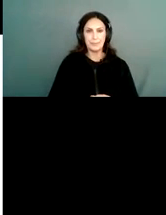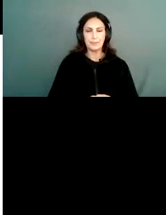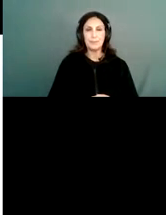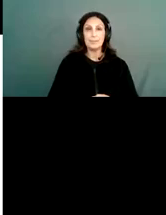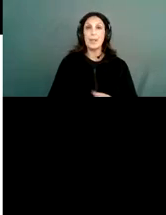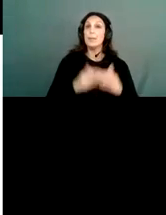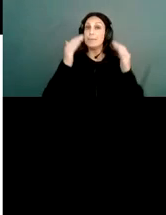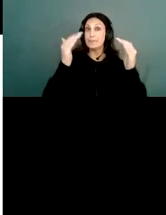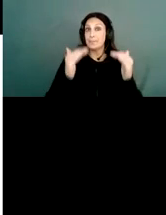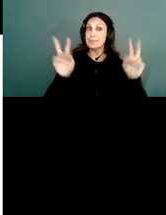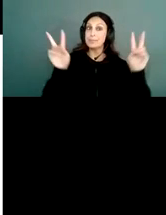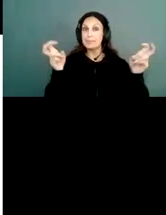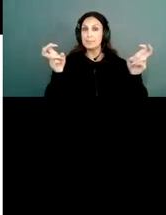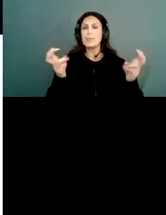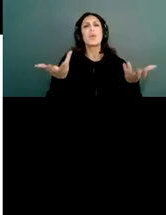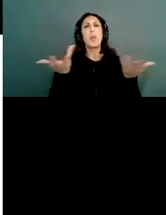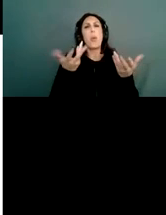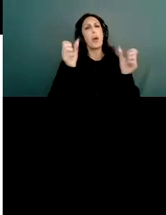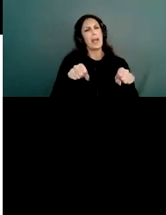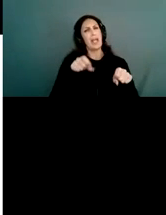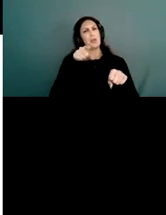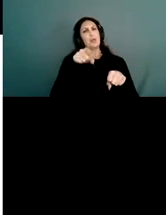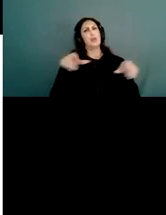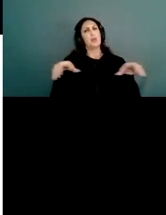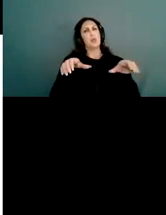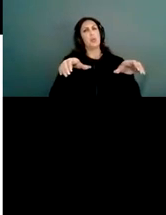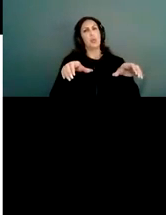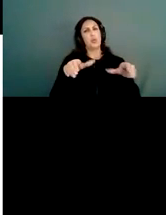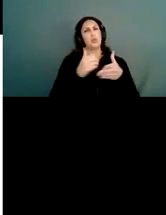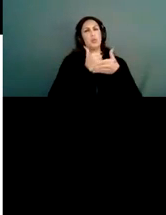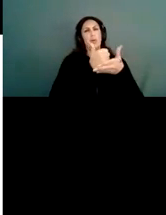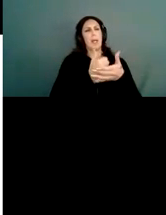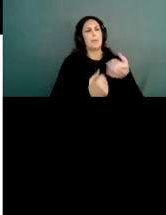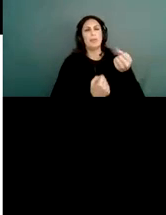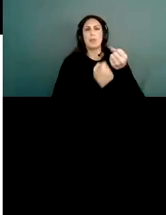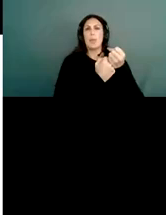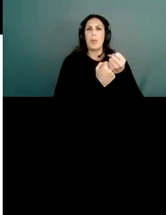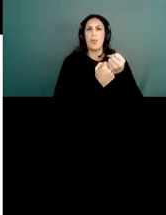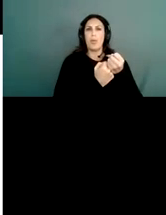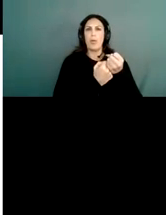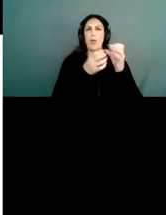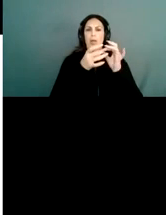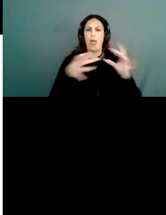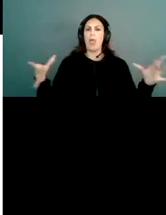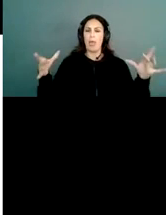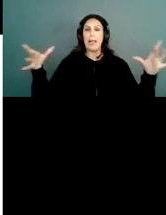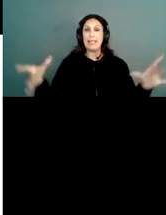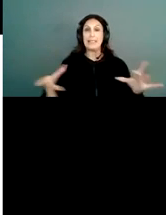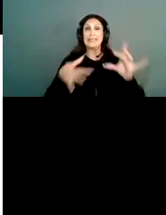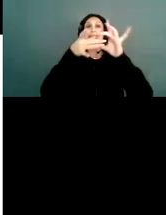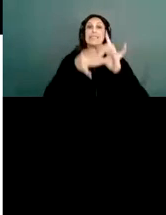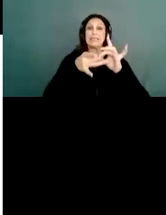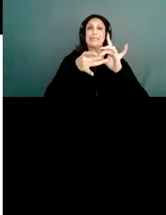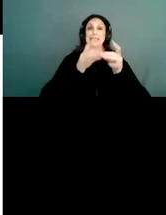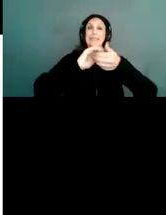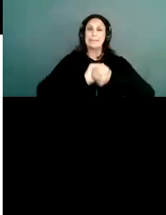at home to support the gaps? And we're also going to show you how we can celebrate the gains that your students make. So